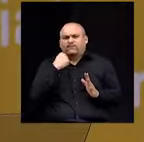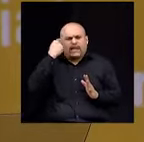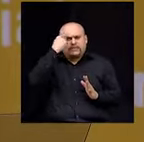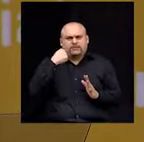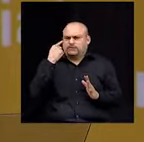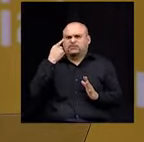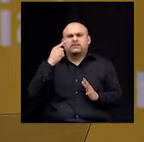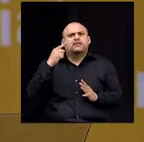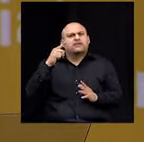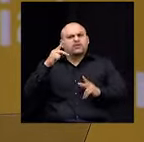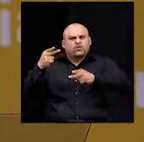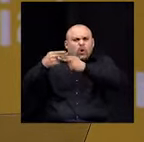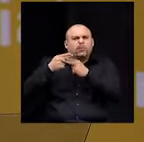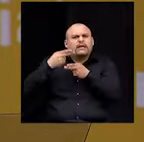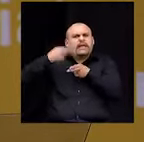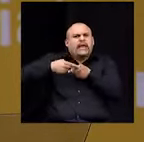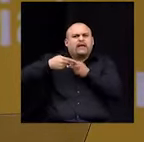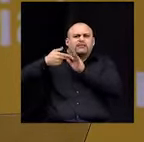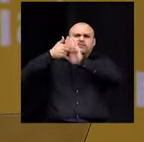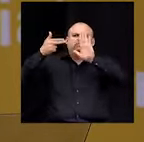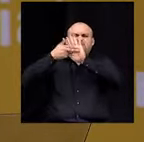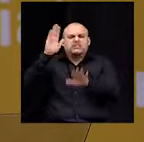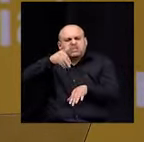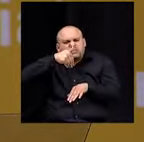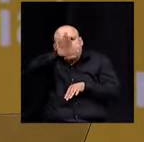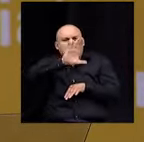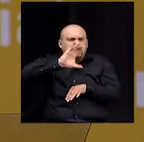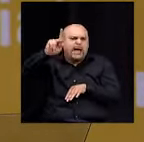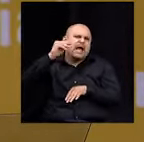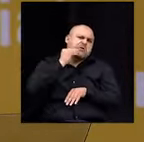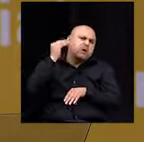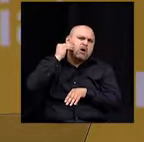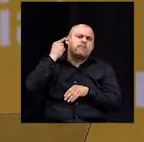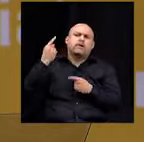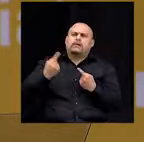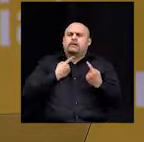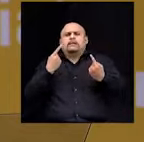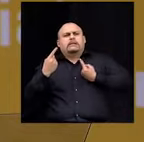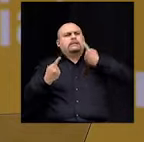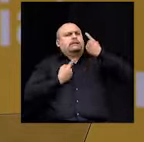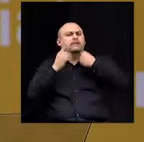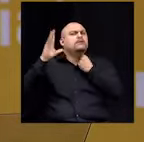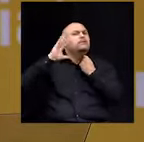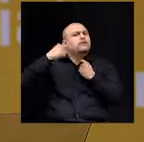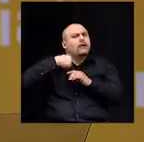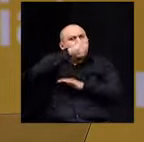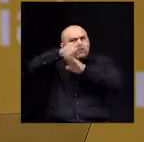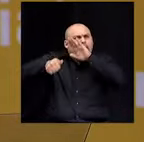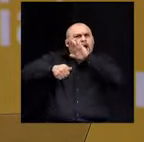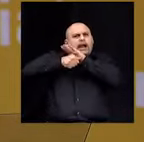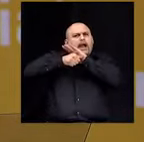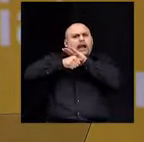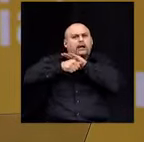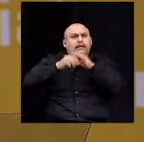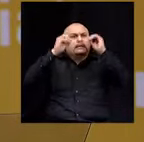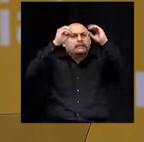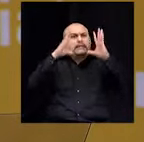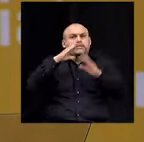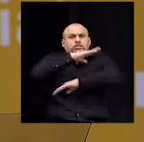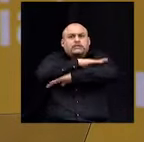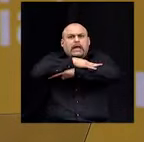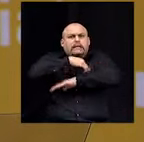called me names, said go back home. And I used to hide underneath the teacher's